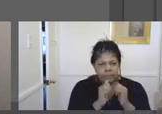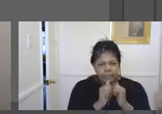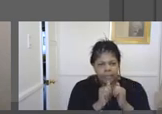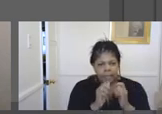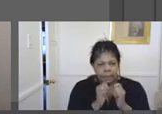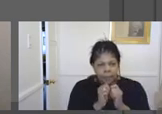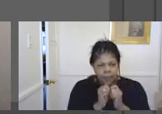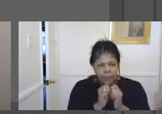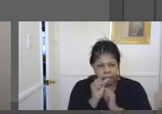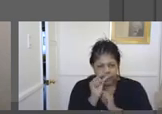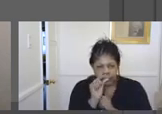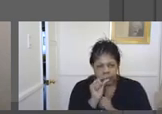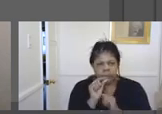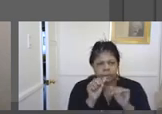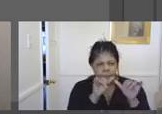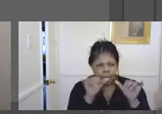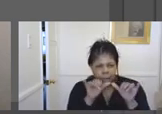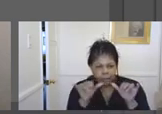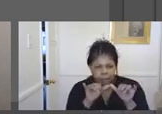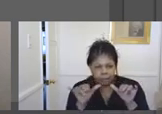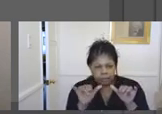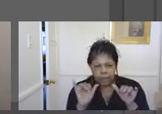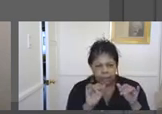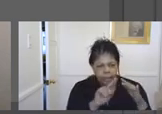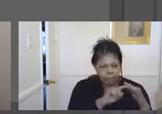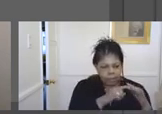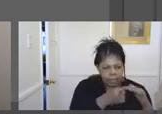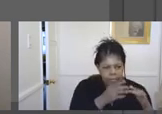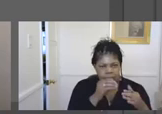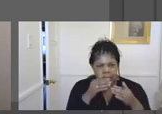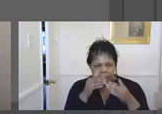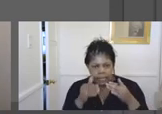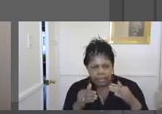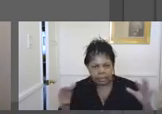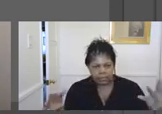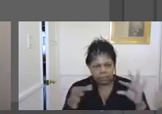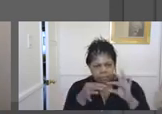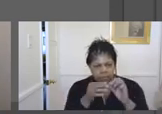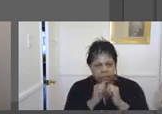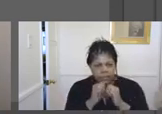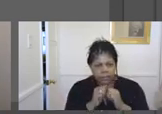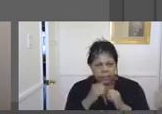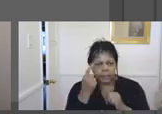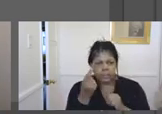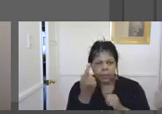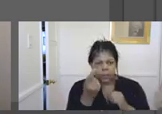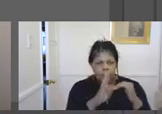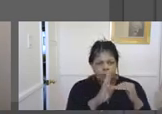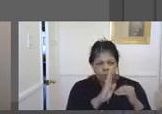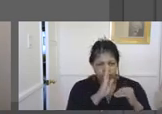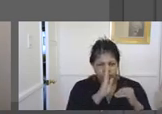patterns, you know, beginning and ends, so that they look, it looks complete. It doesn't look truncated in any way. So